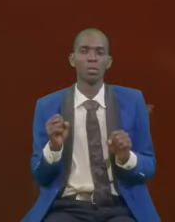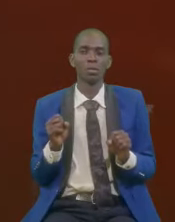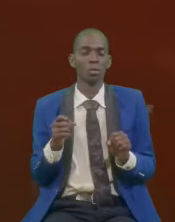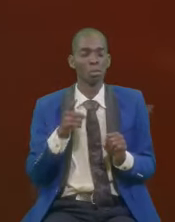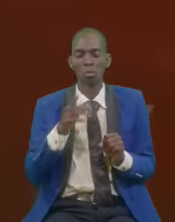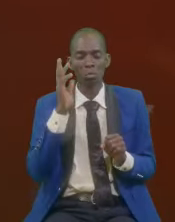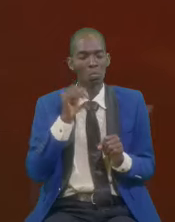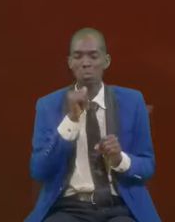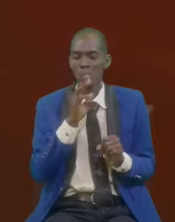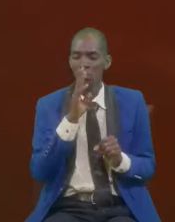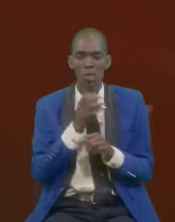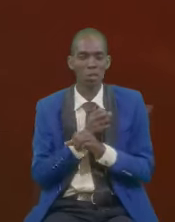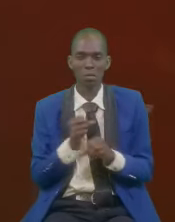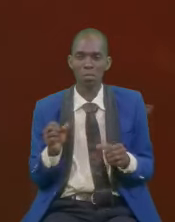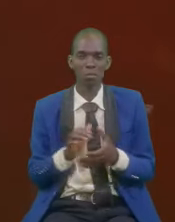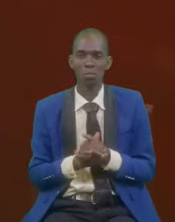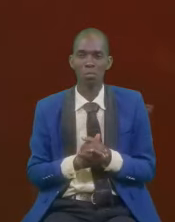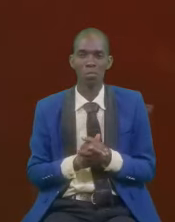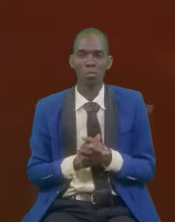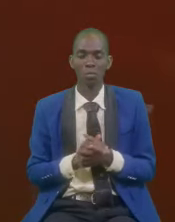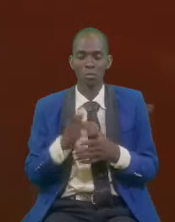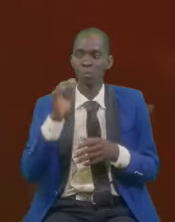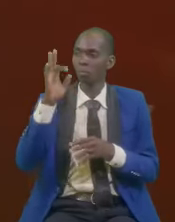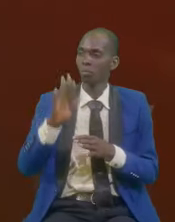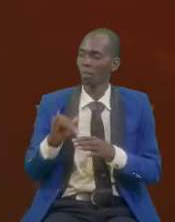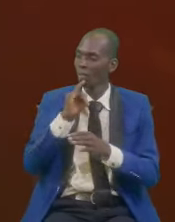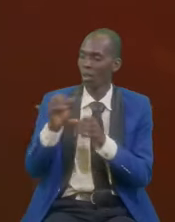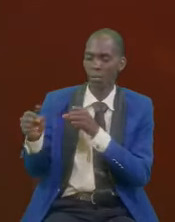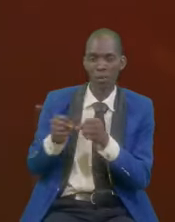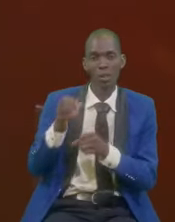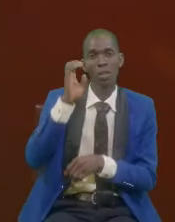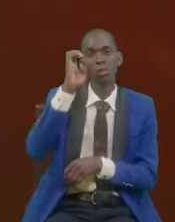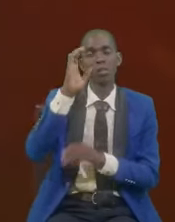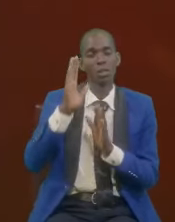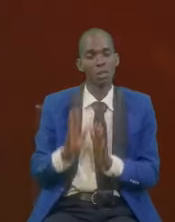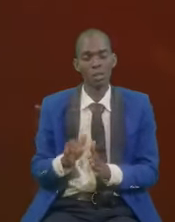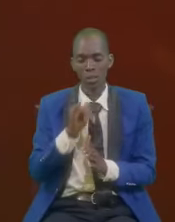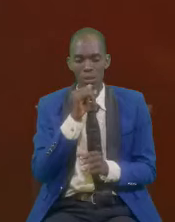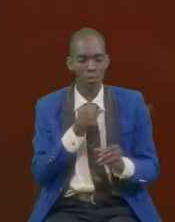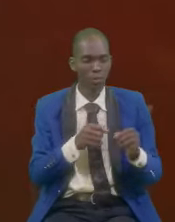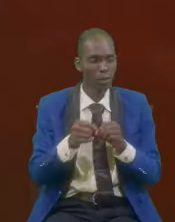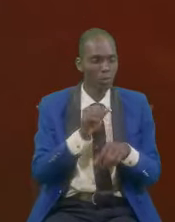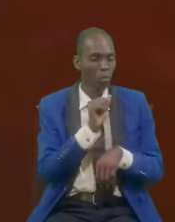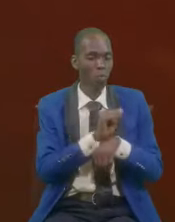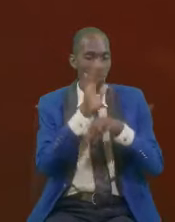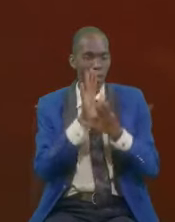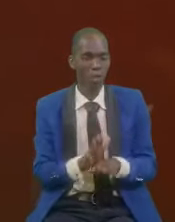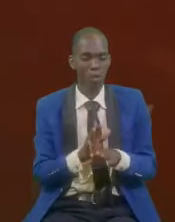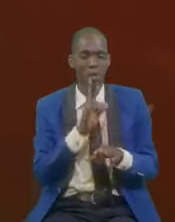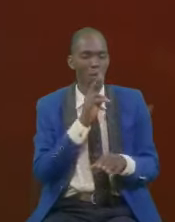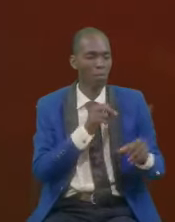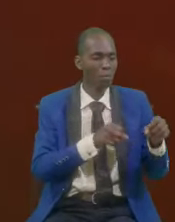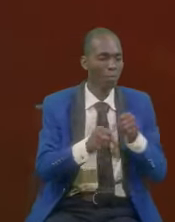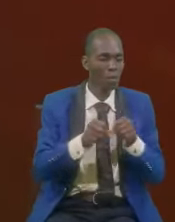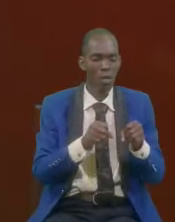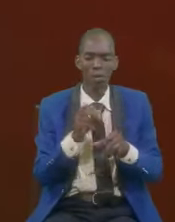saved. The pastor is fighting, the evangelist is fighting, the workers are fighting, and the people